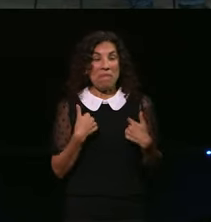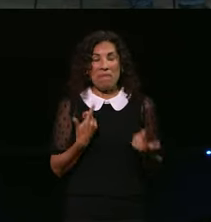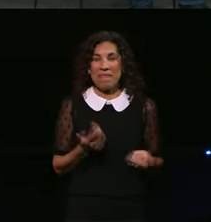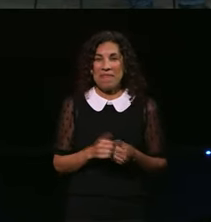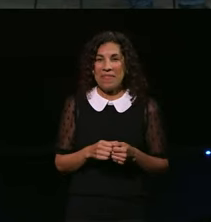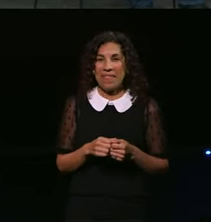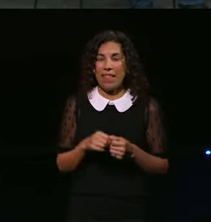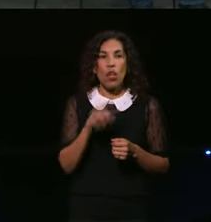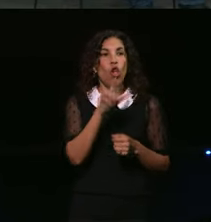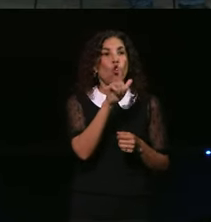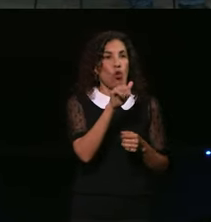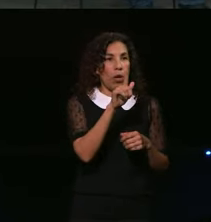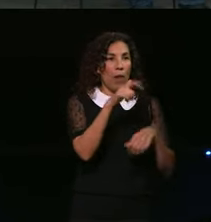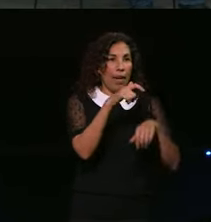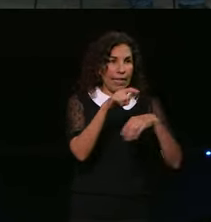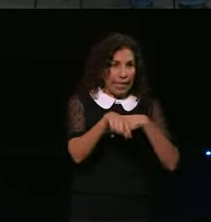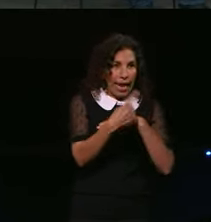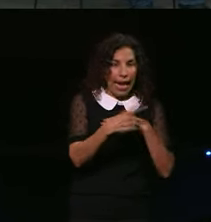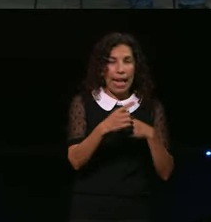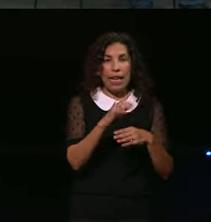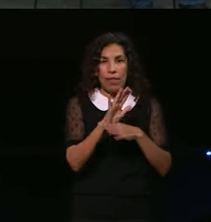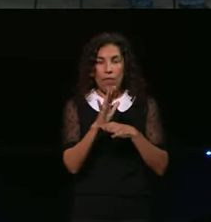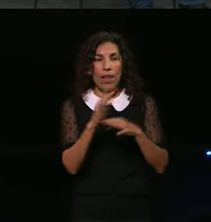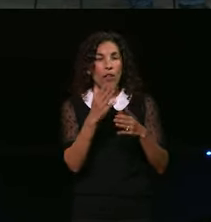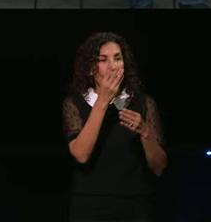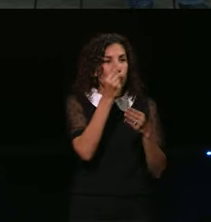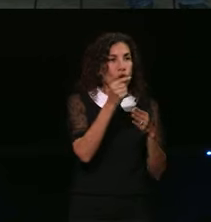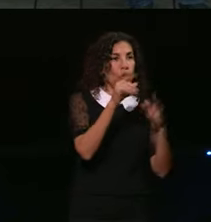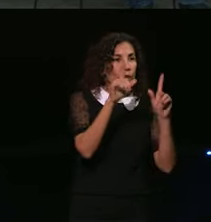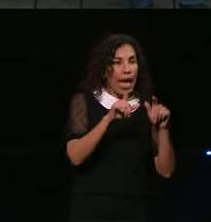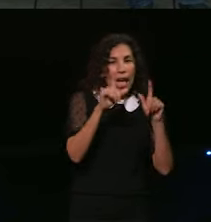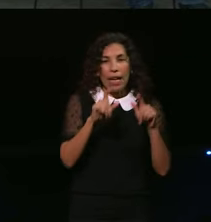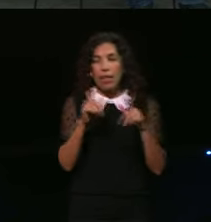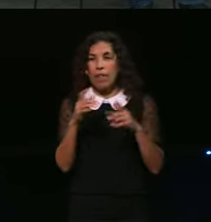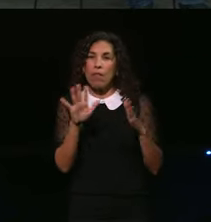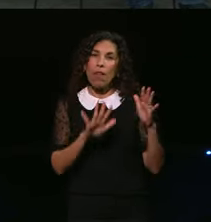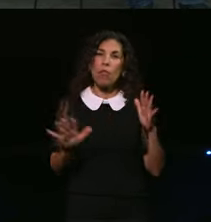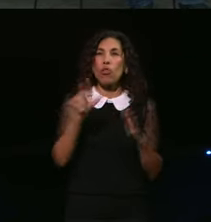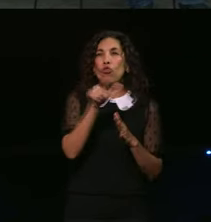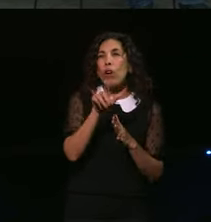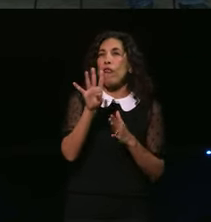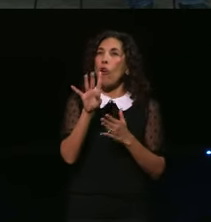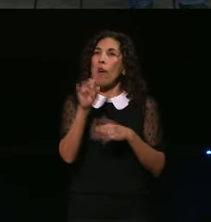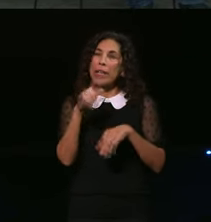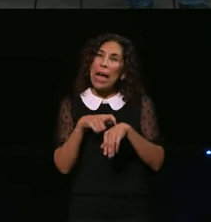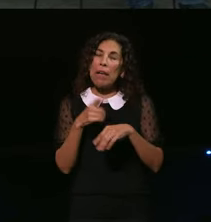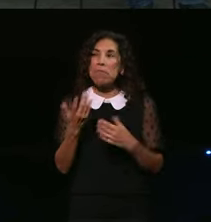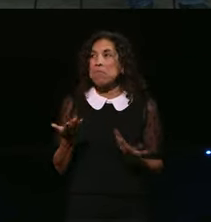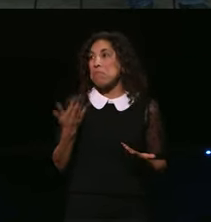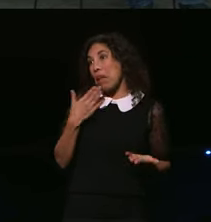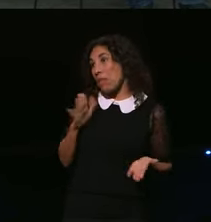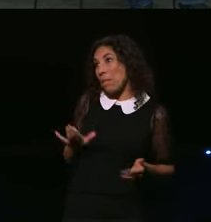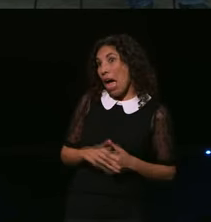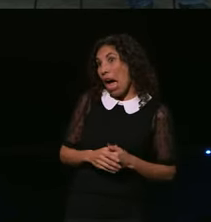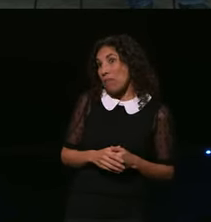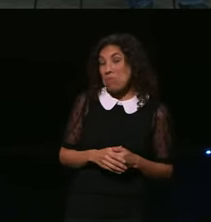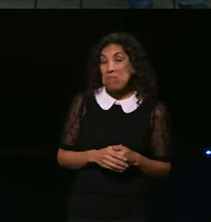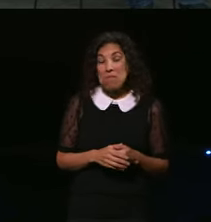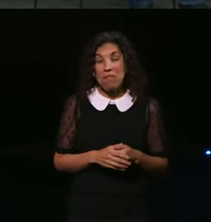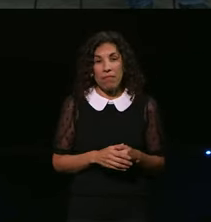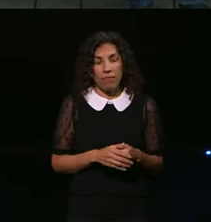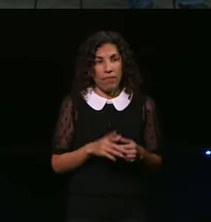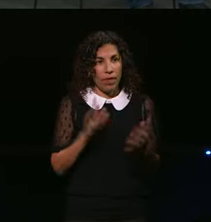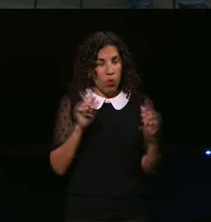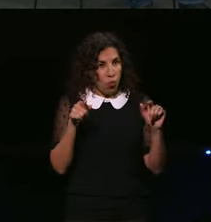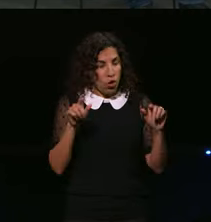we applied. It was 21 shooting days, and then we had a few tests in between. We got about 24 times. Yeah, that's not too bad. Yeah, that was okay.